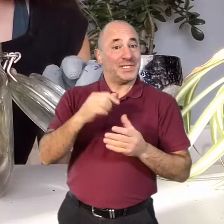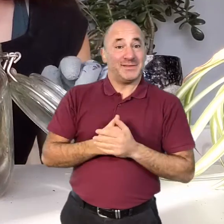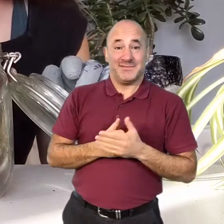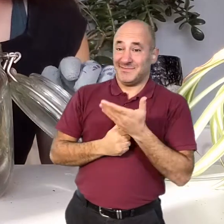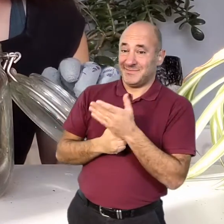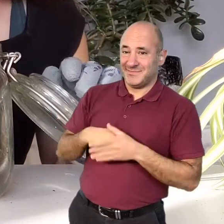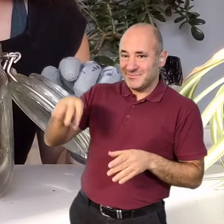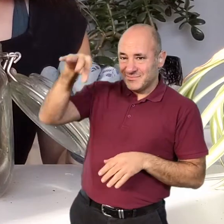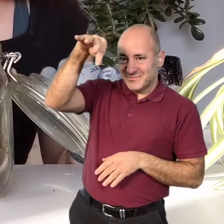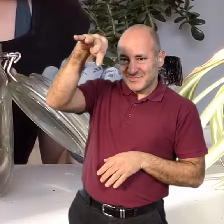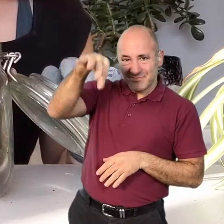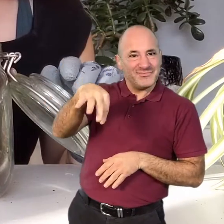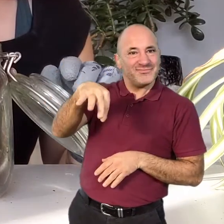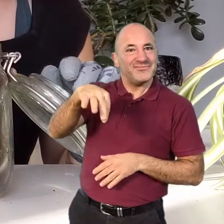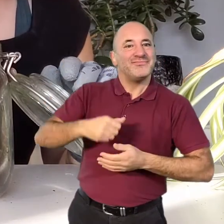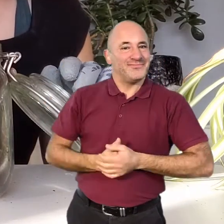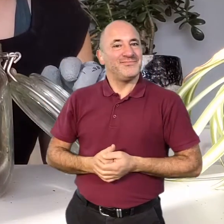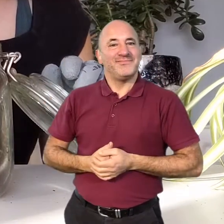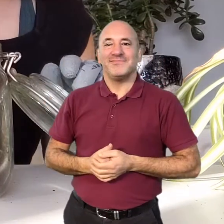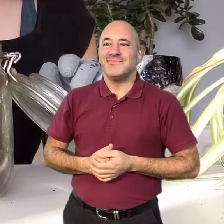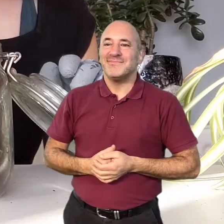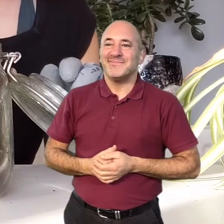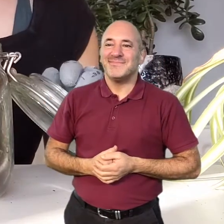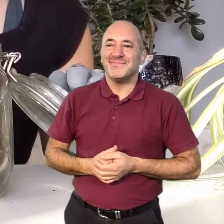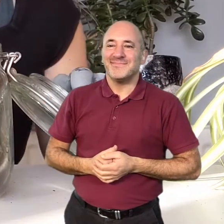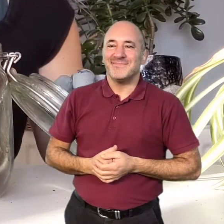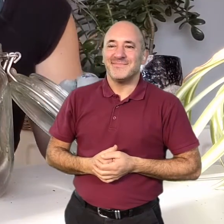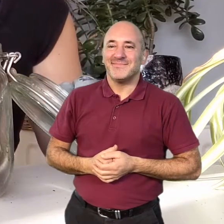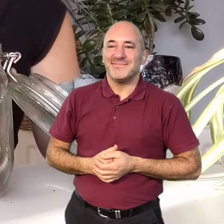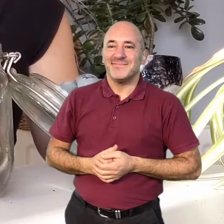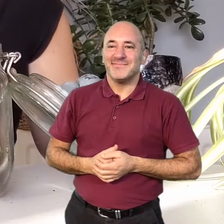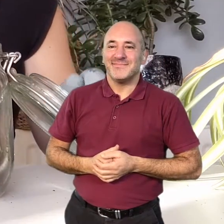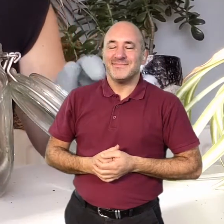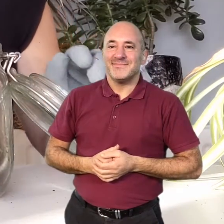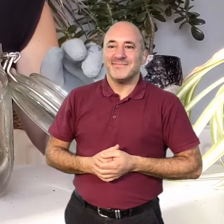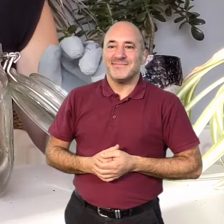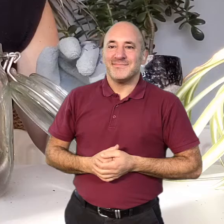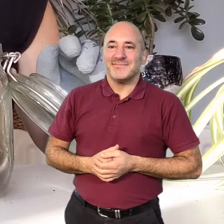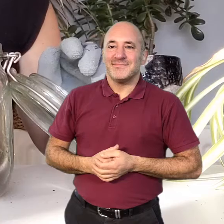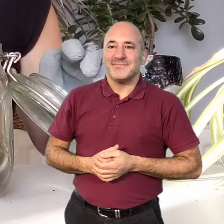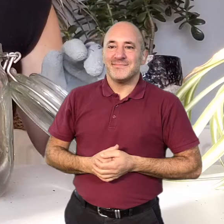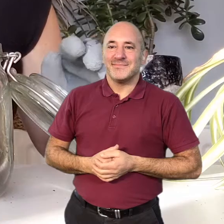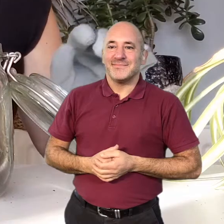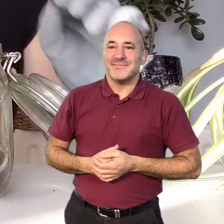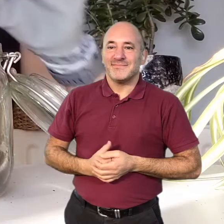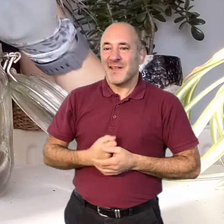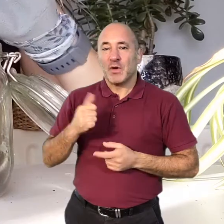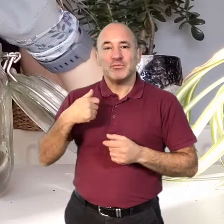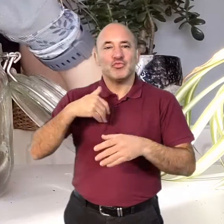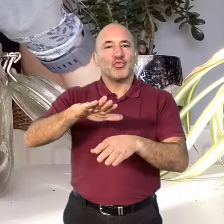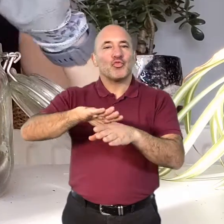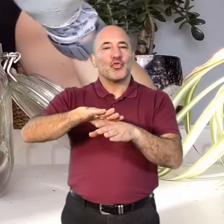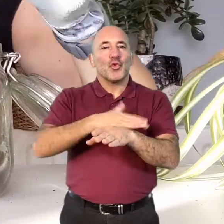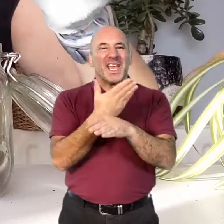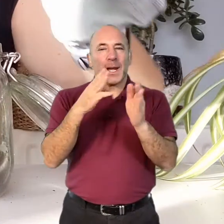15 centimetres, which I'm going to pop down in the bottom. I also collected some